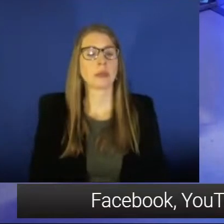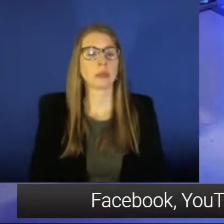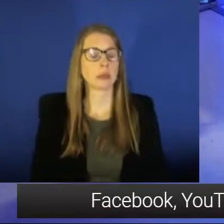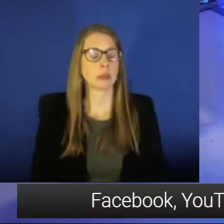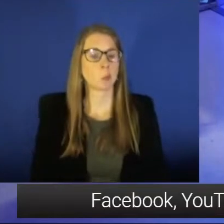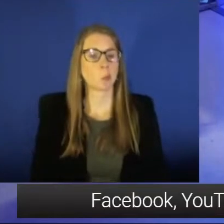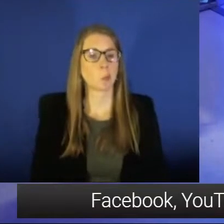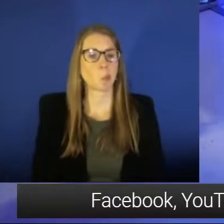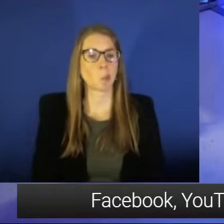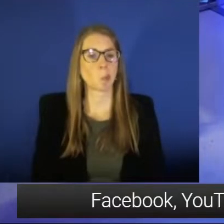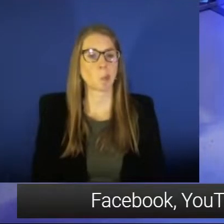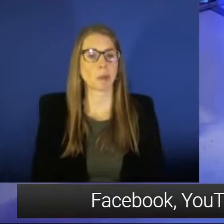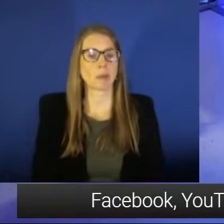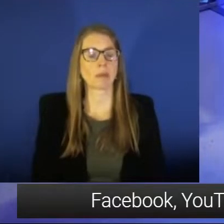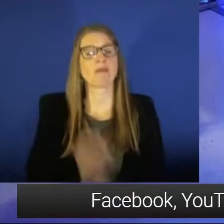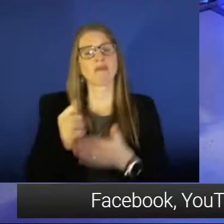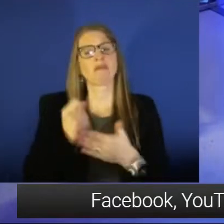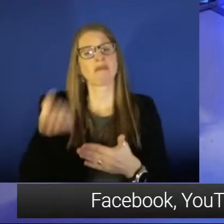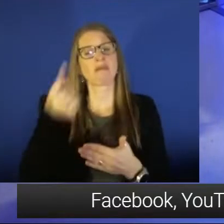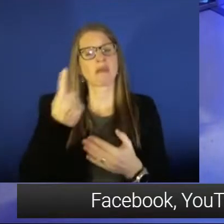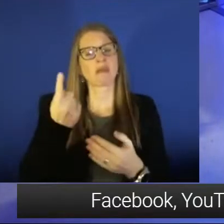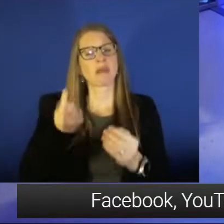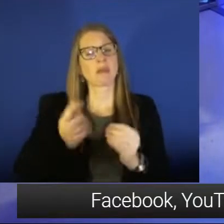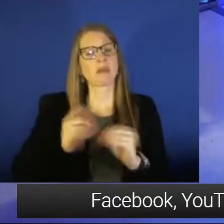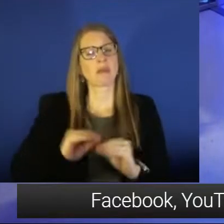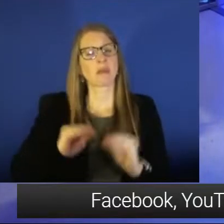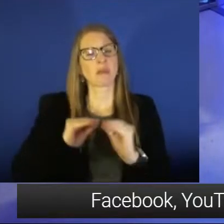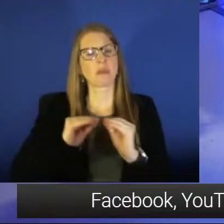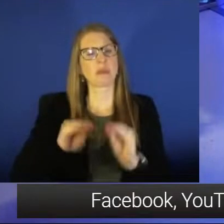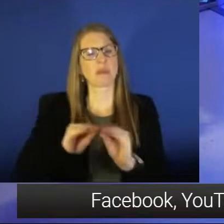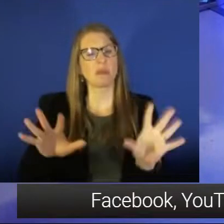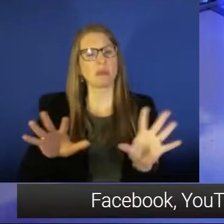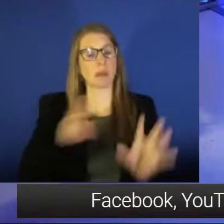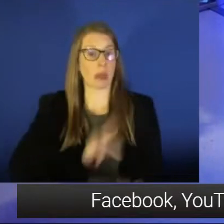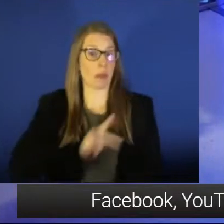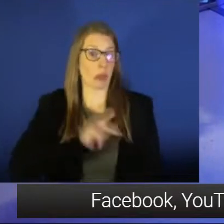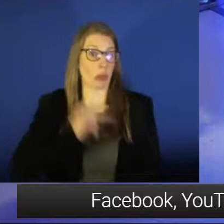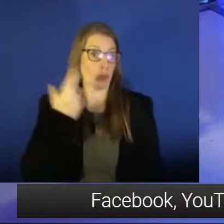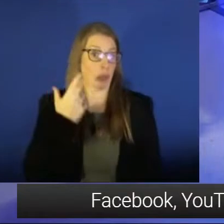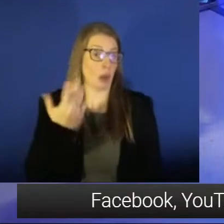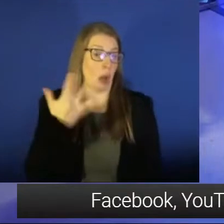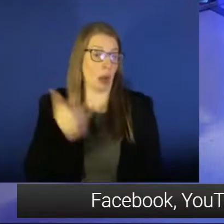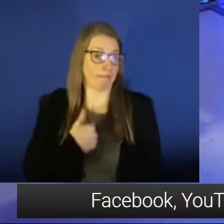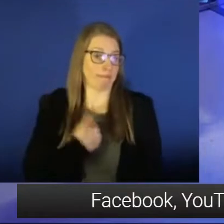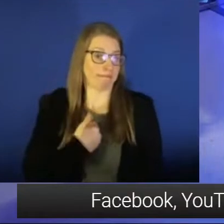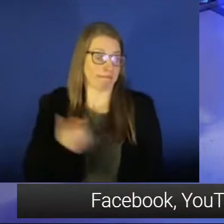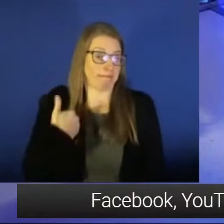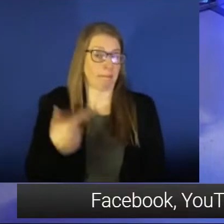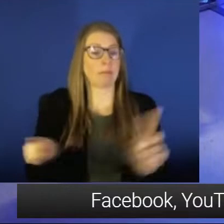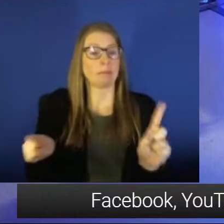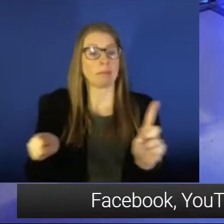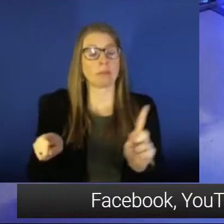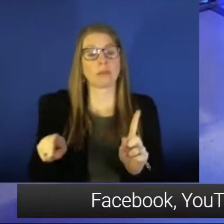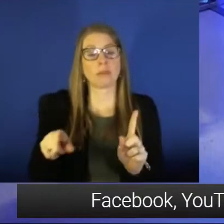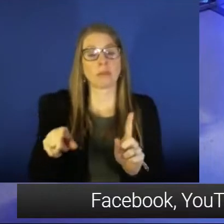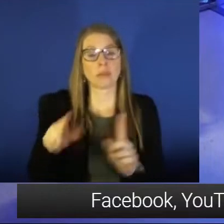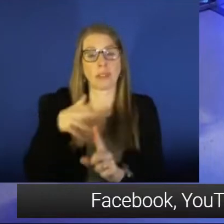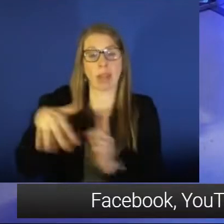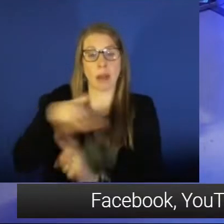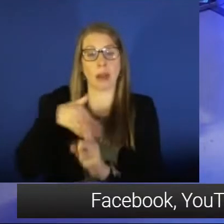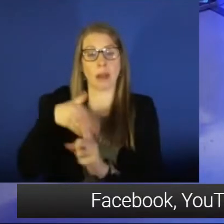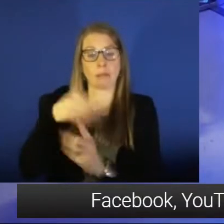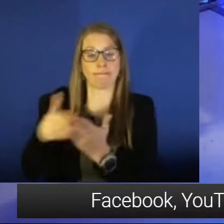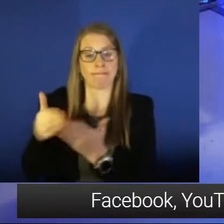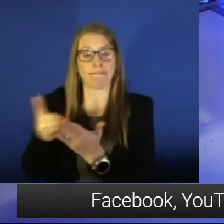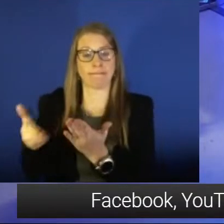just help us understand it a little bit more. And I have a personal reason why, but just about the environmental factors. My daughter has